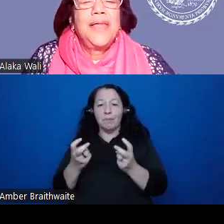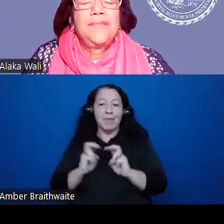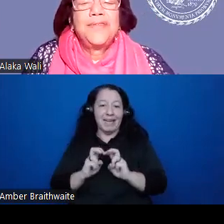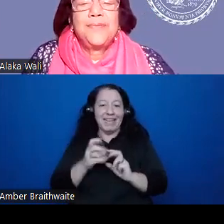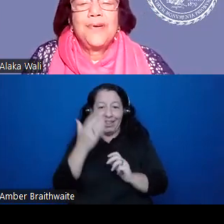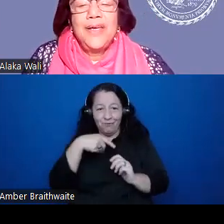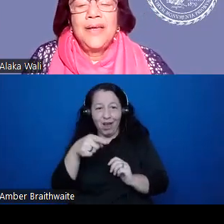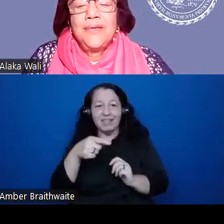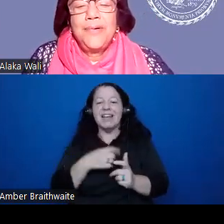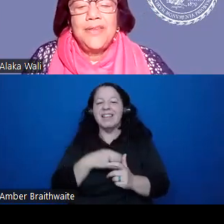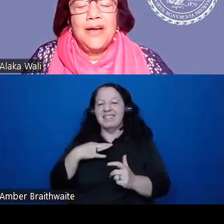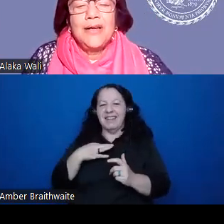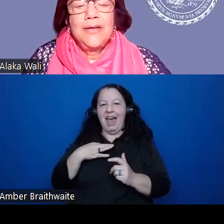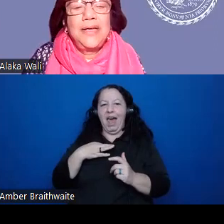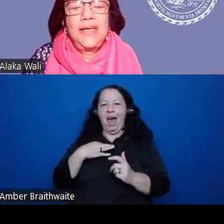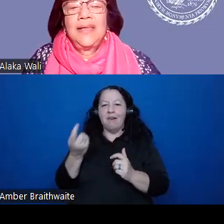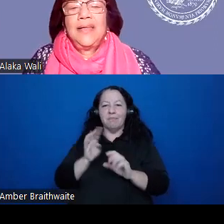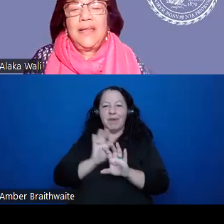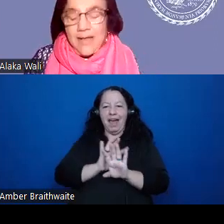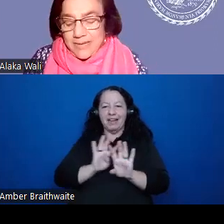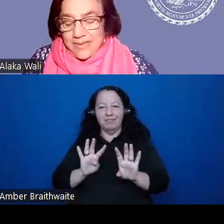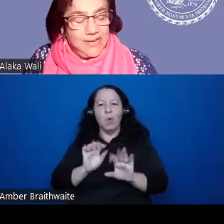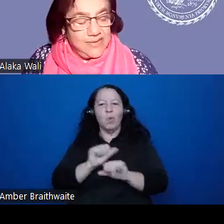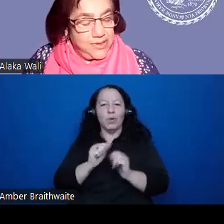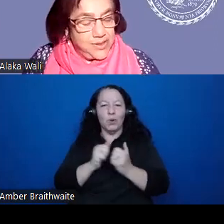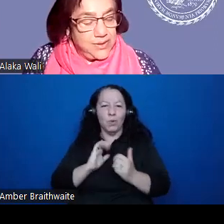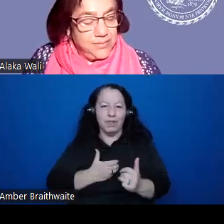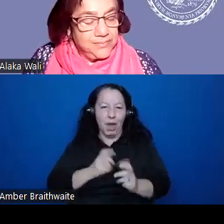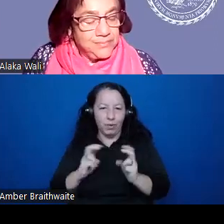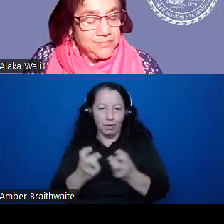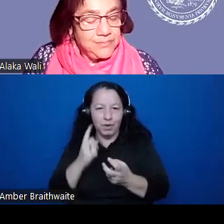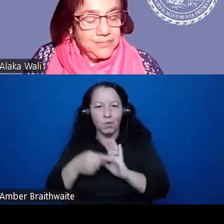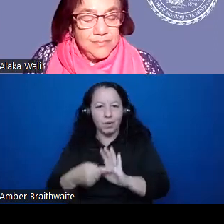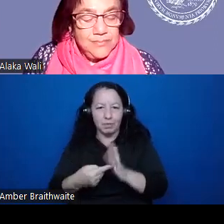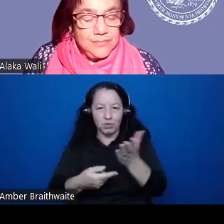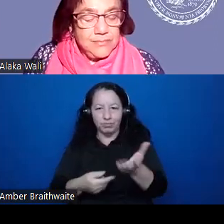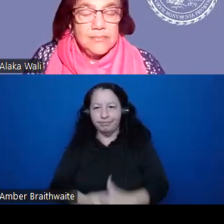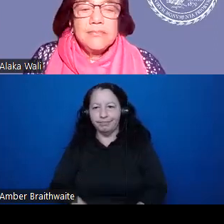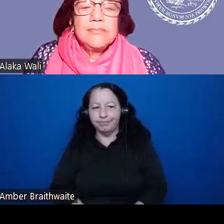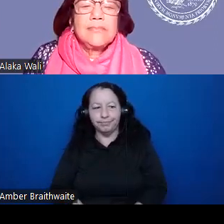time that was working with our committee on the exhibition.